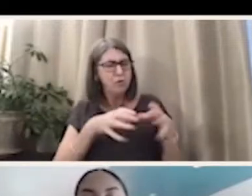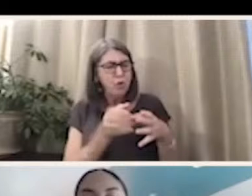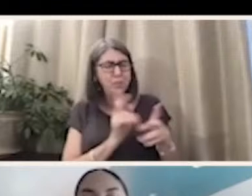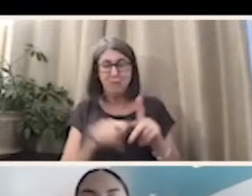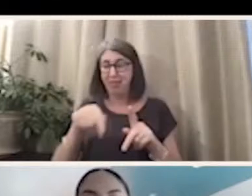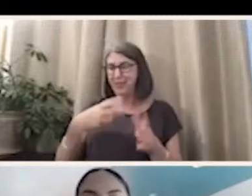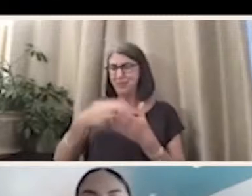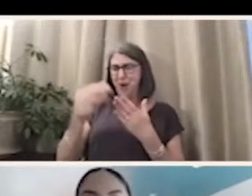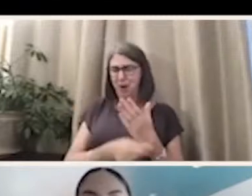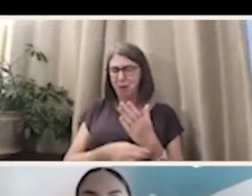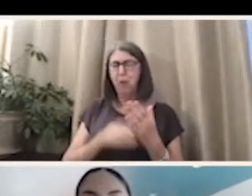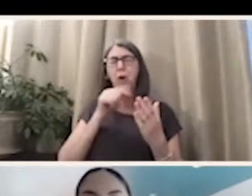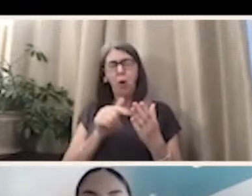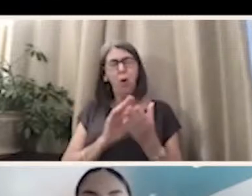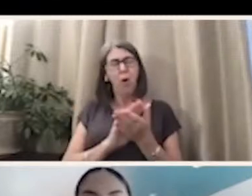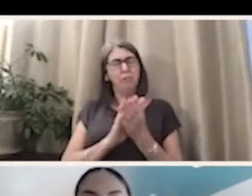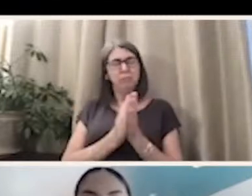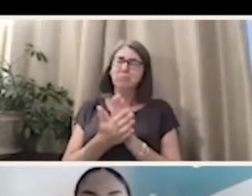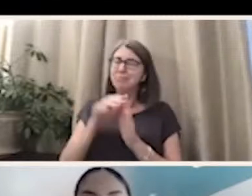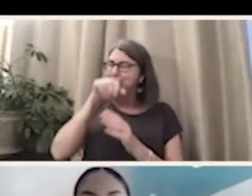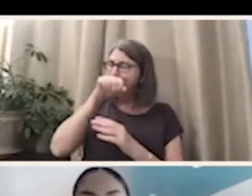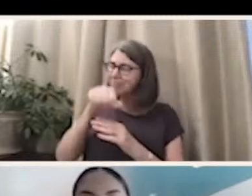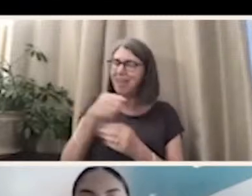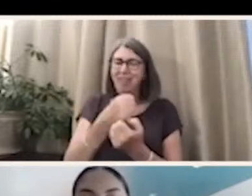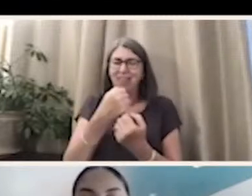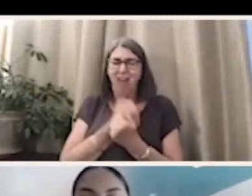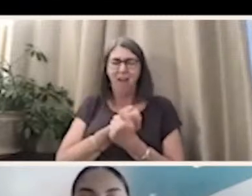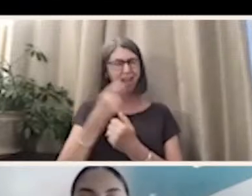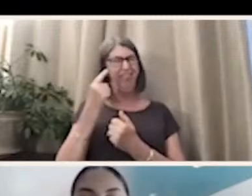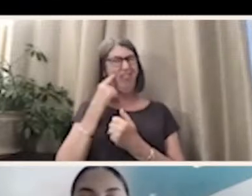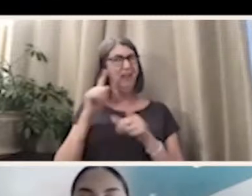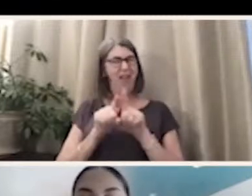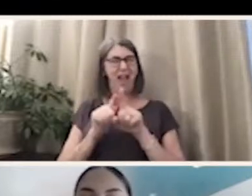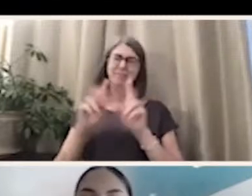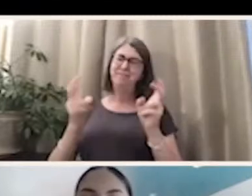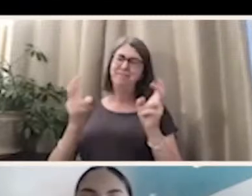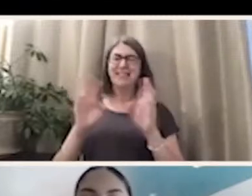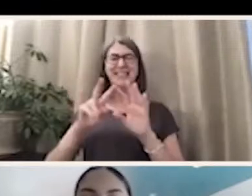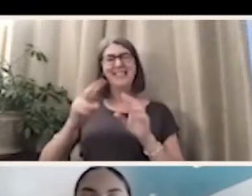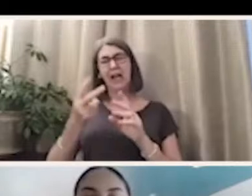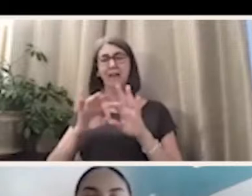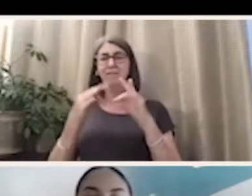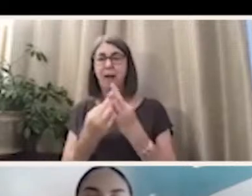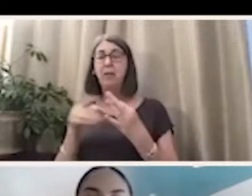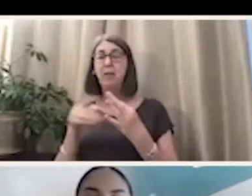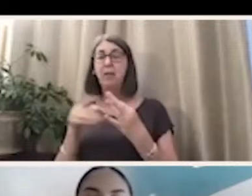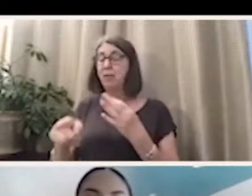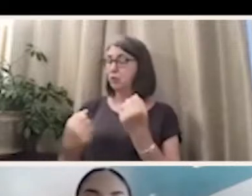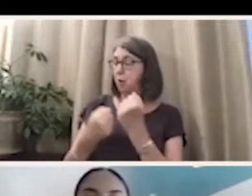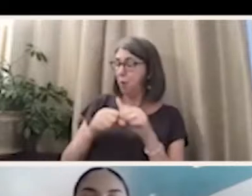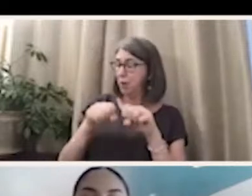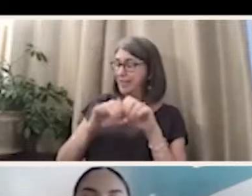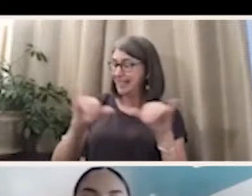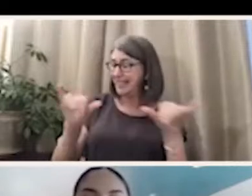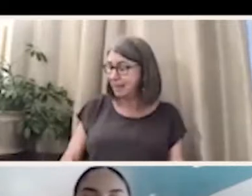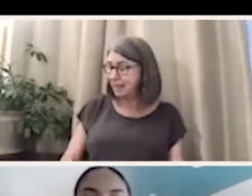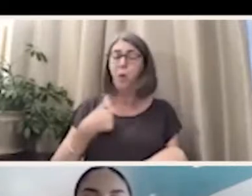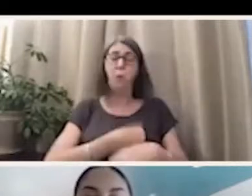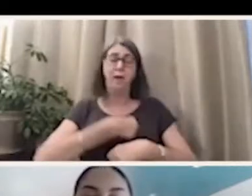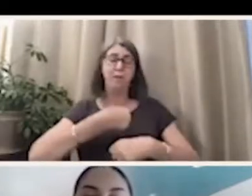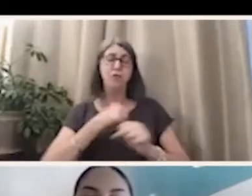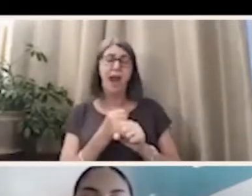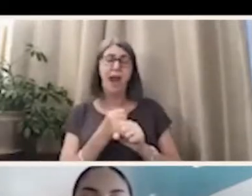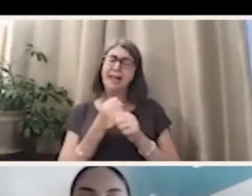this program who I have grown to love and consider a second family. They are a support system, and we have created a